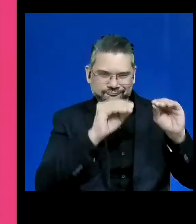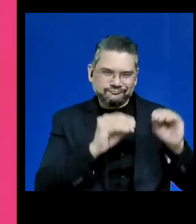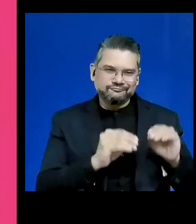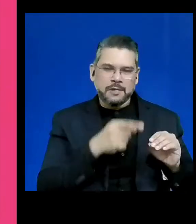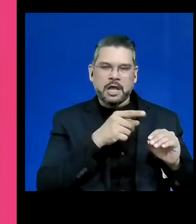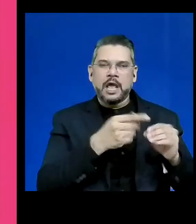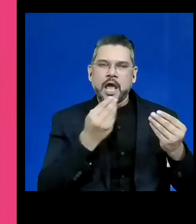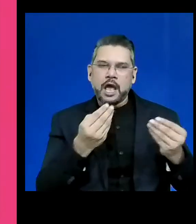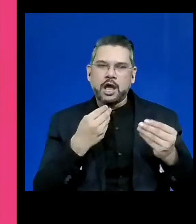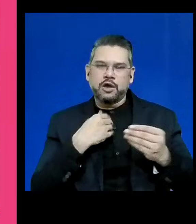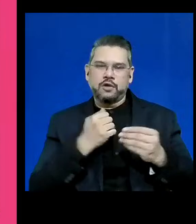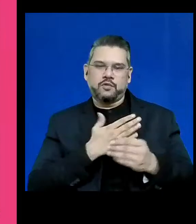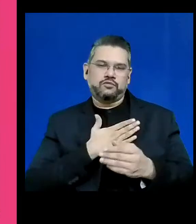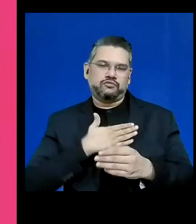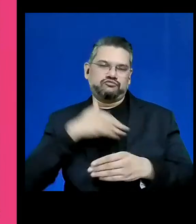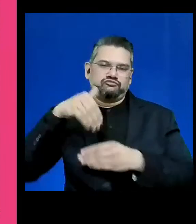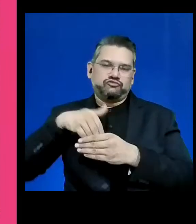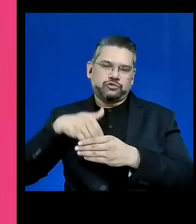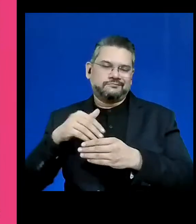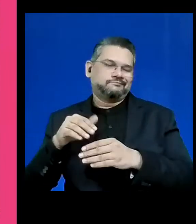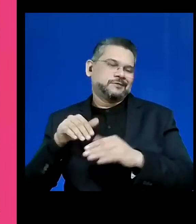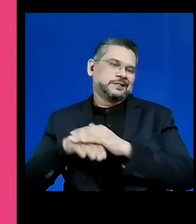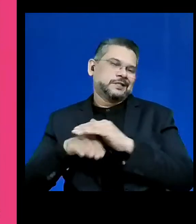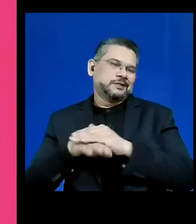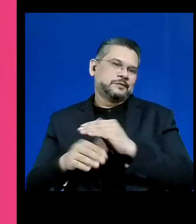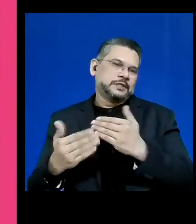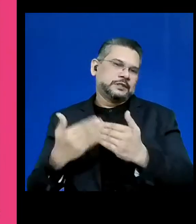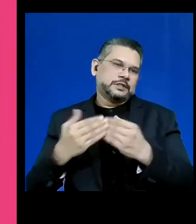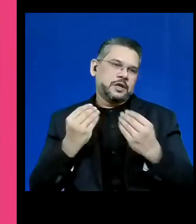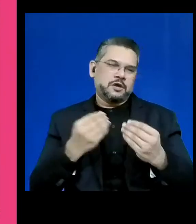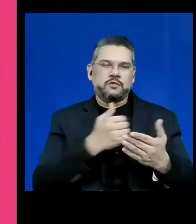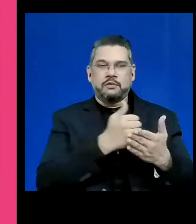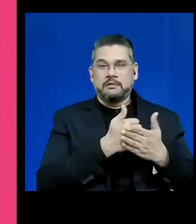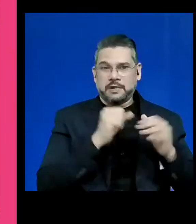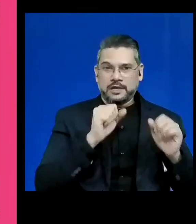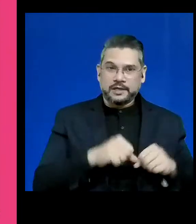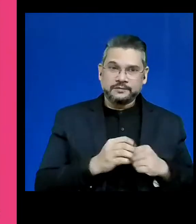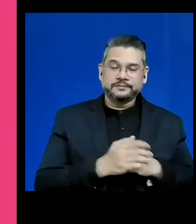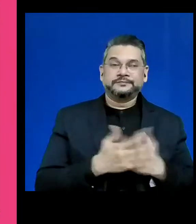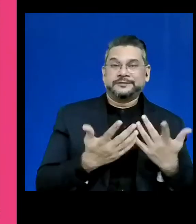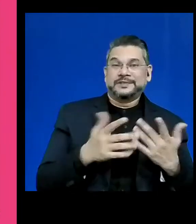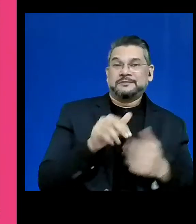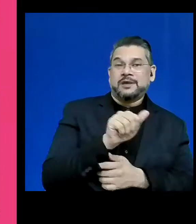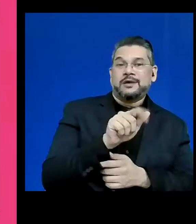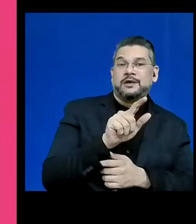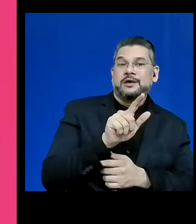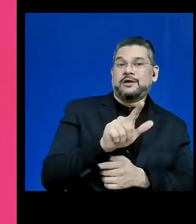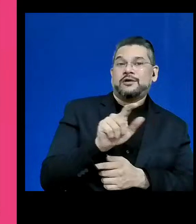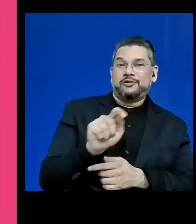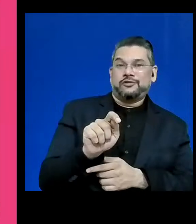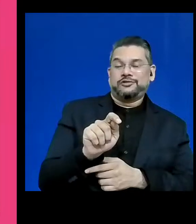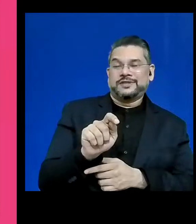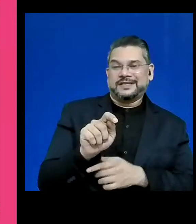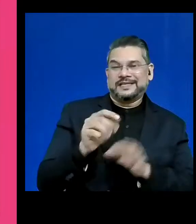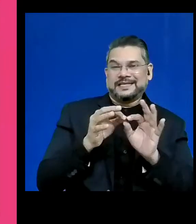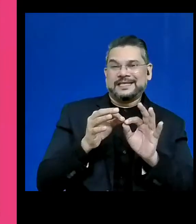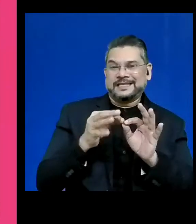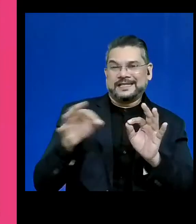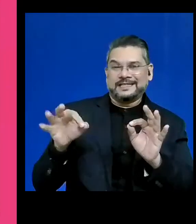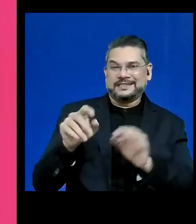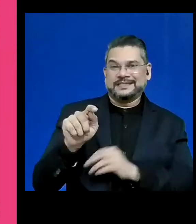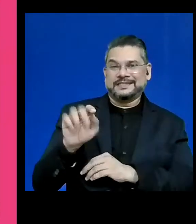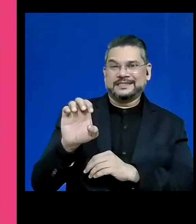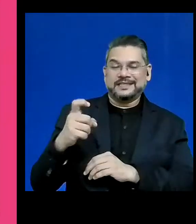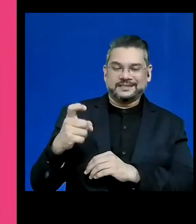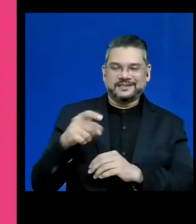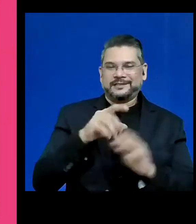everybody. Also, writing alt text. Everybody knows that they have to include alt texts on informative